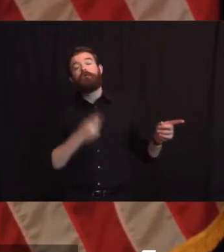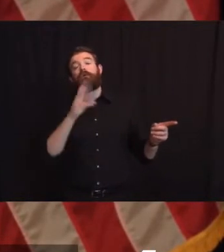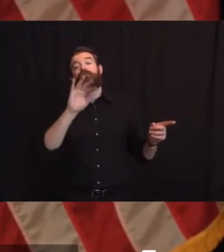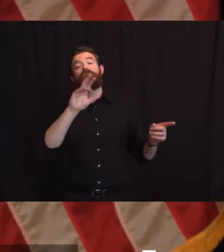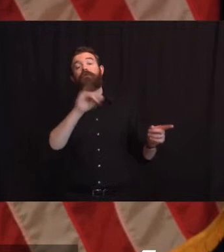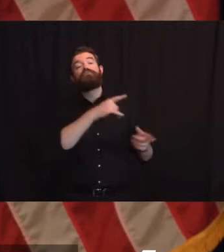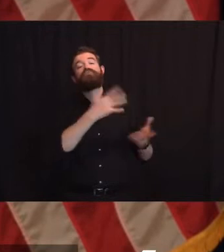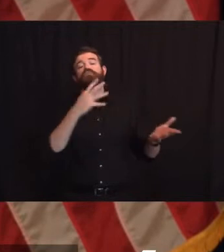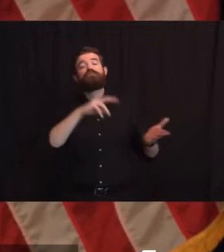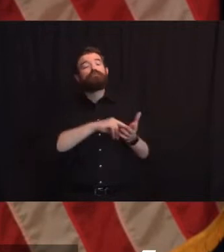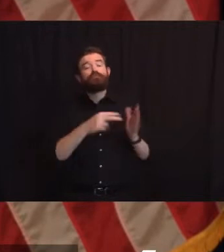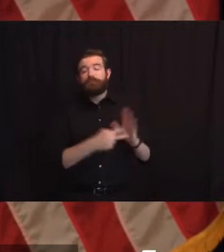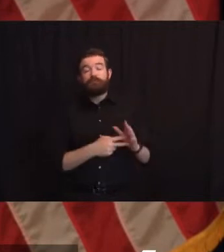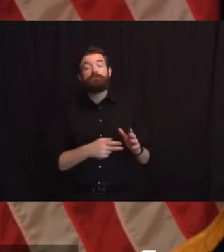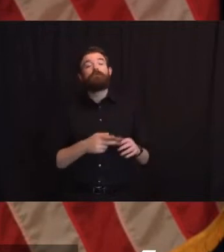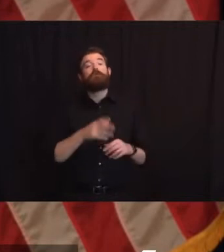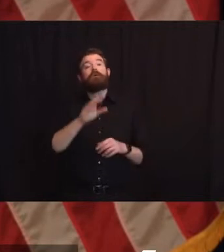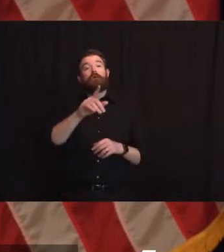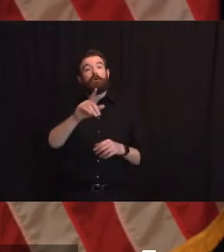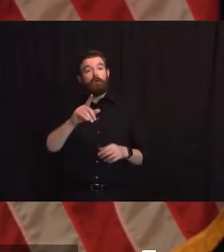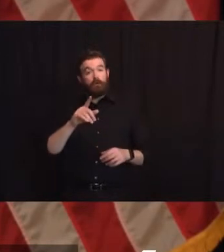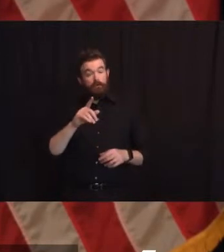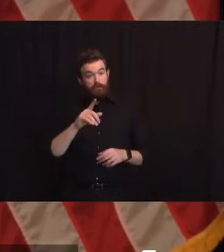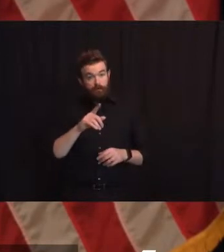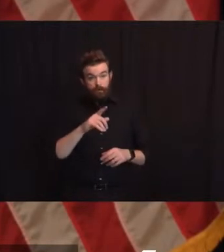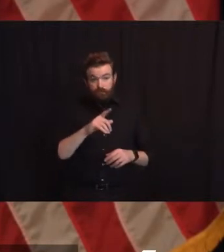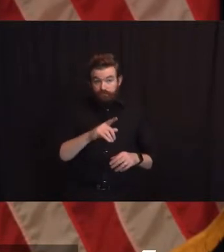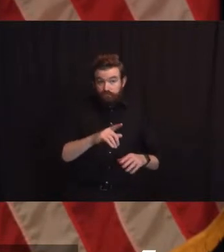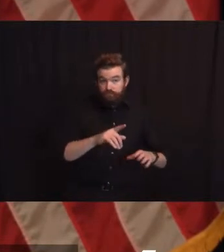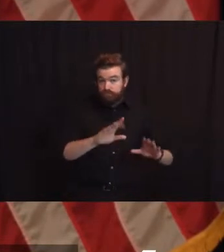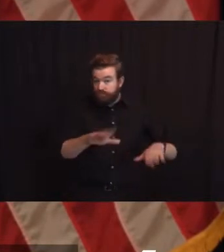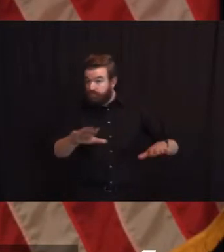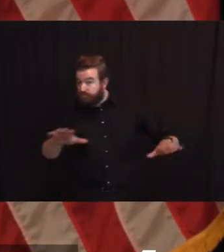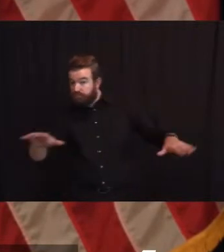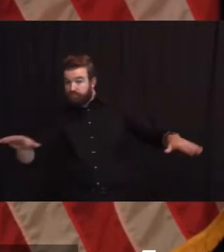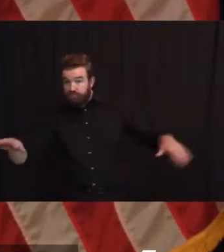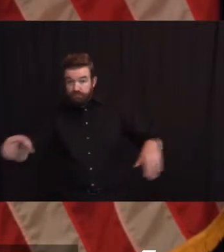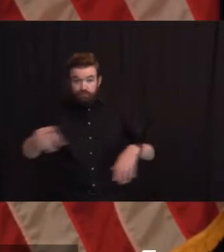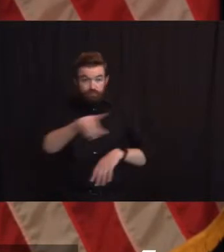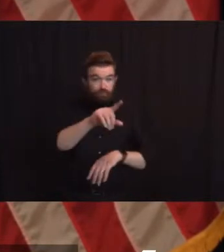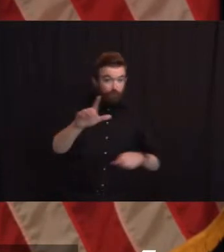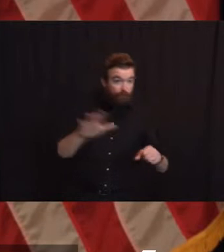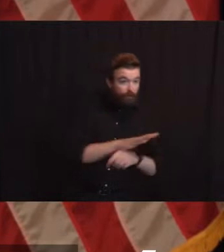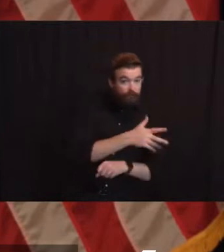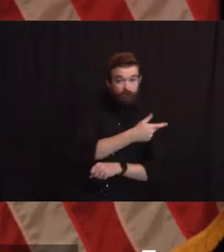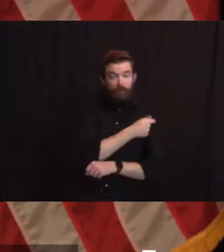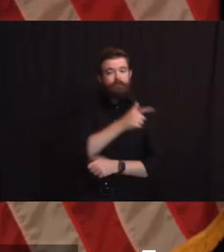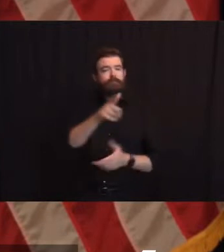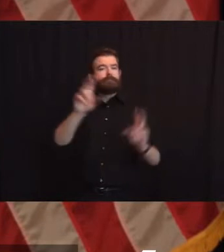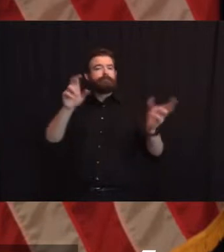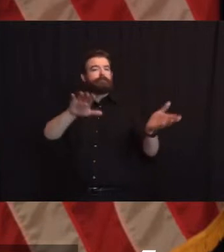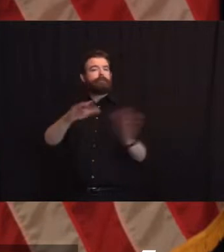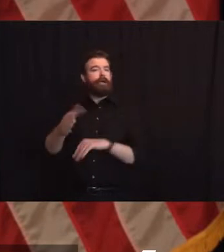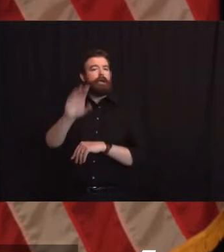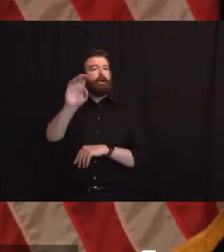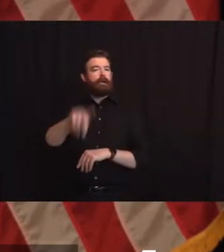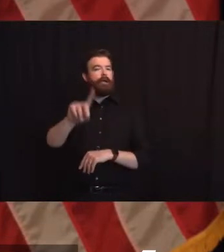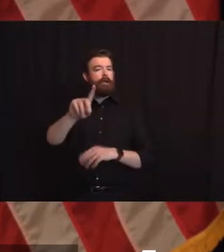fully vaccinated individuals being a quote unquote dead end is that we know that people who are fully